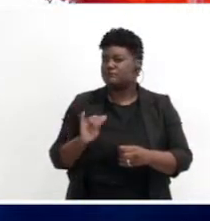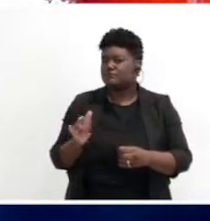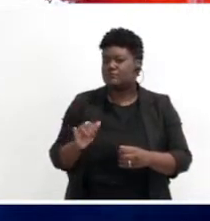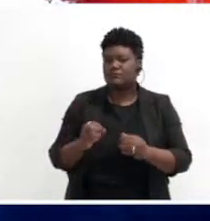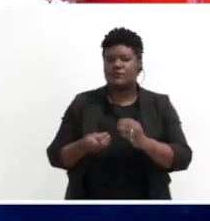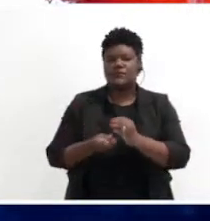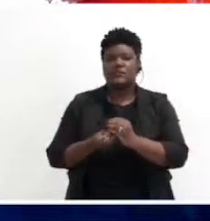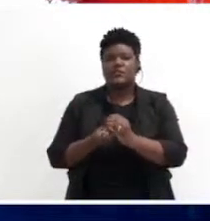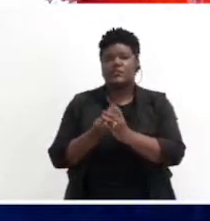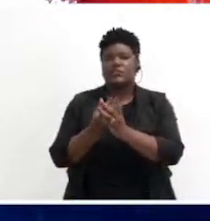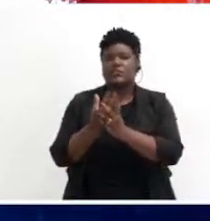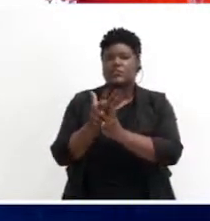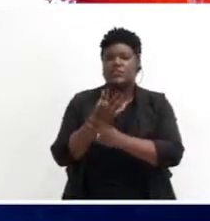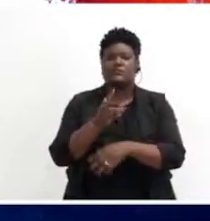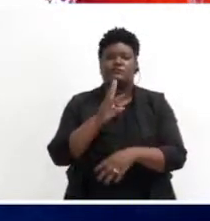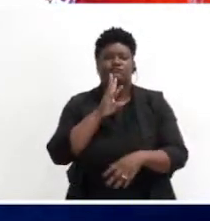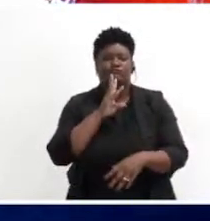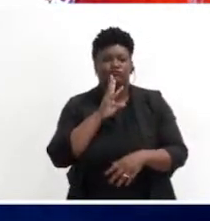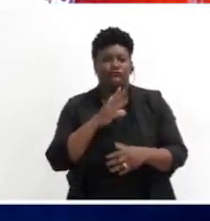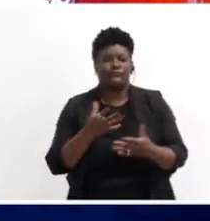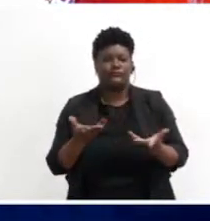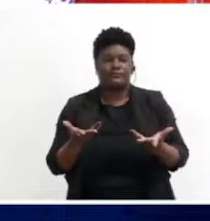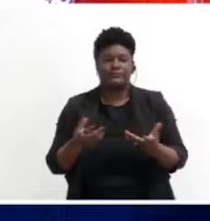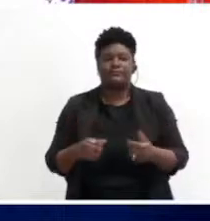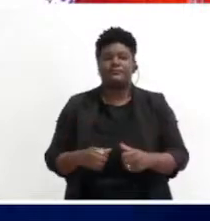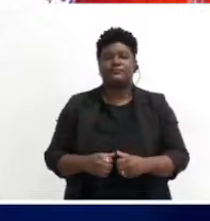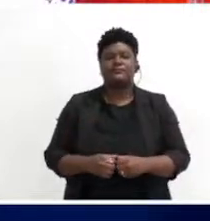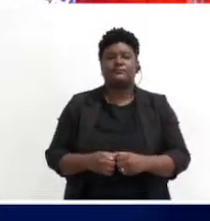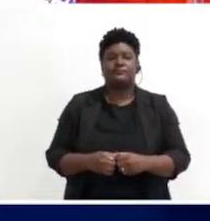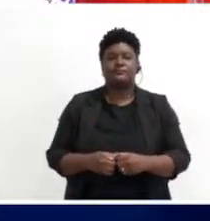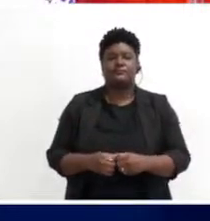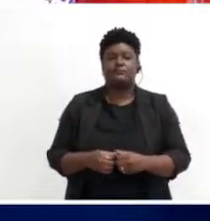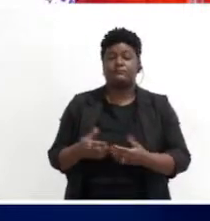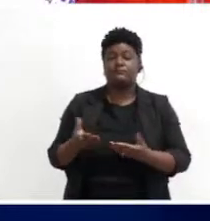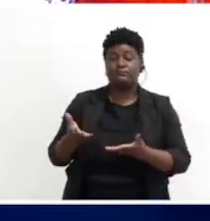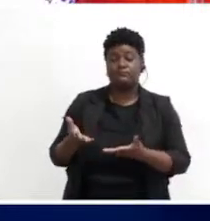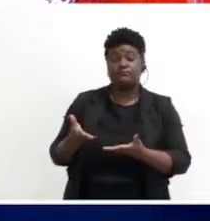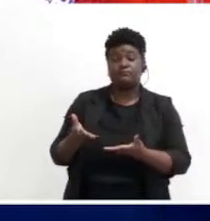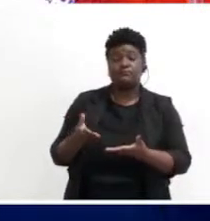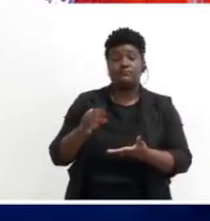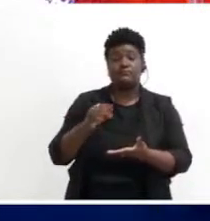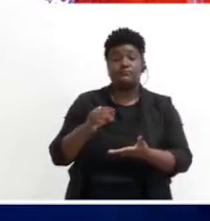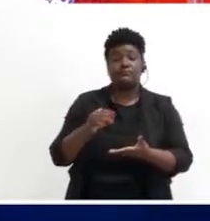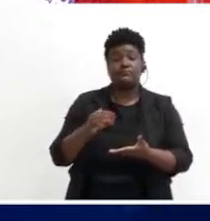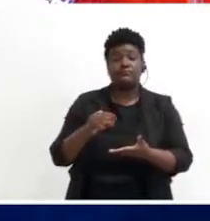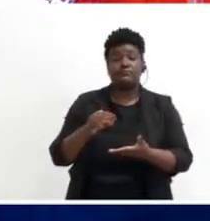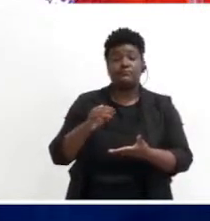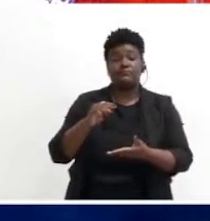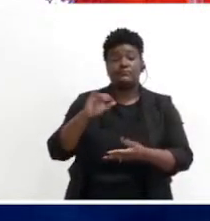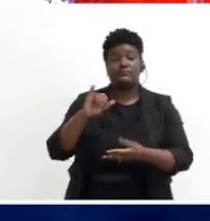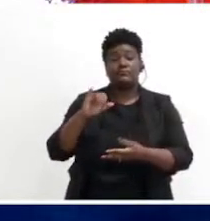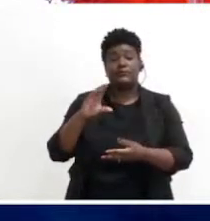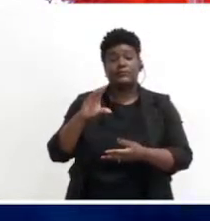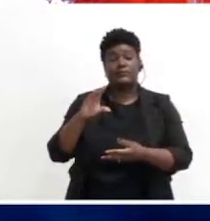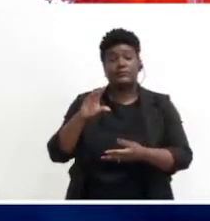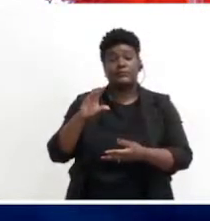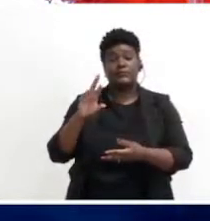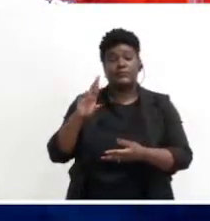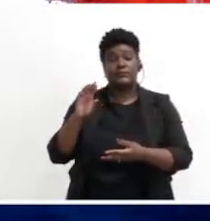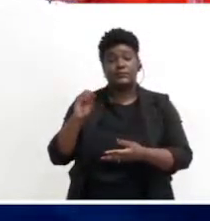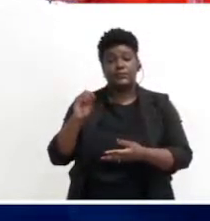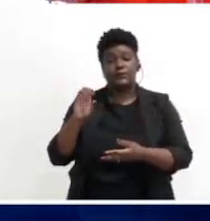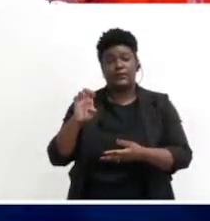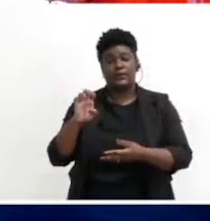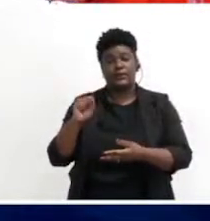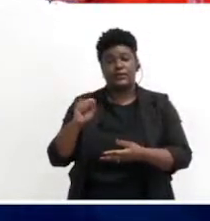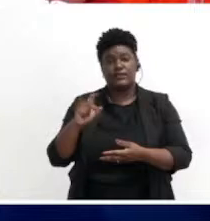And then we have something we call micro bumps. So there's no real definition of what makes a micro bump